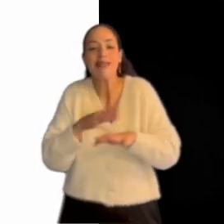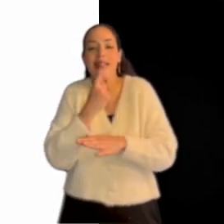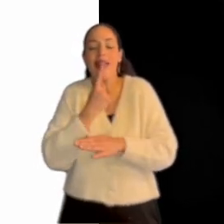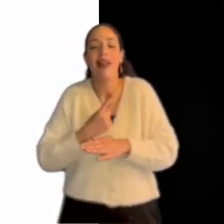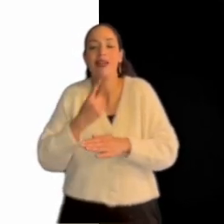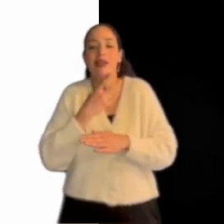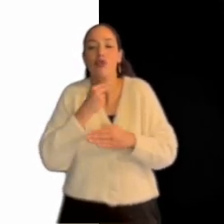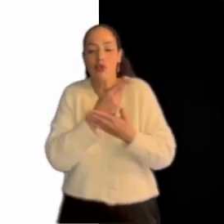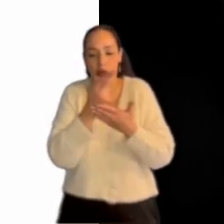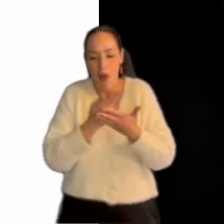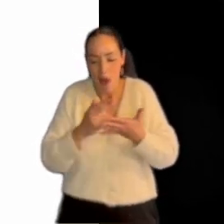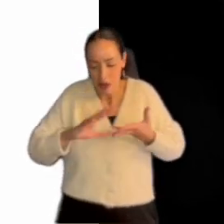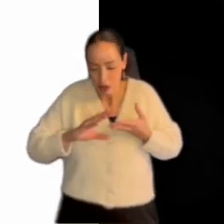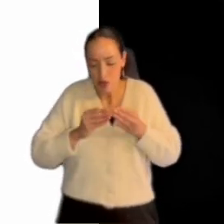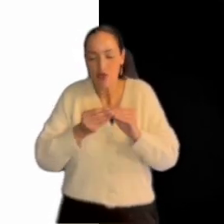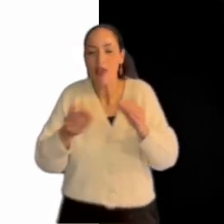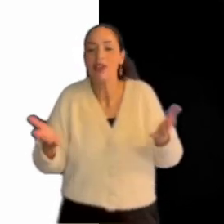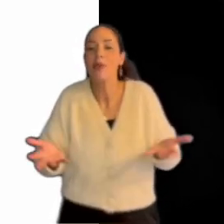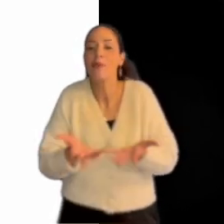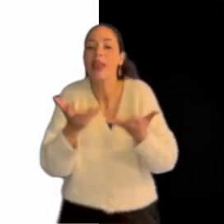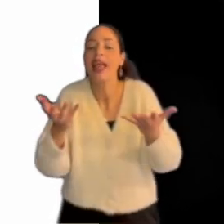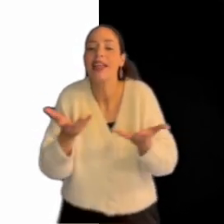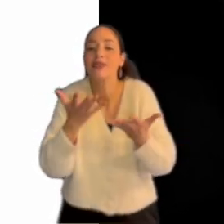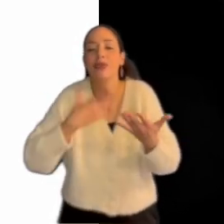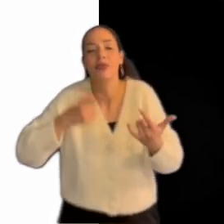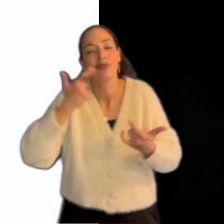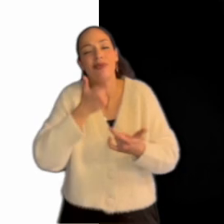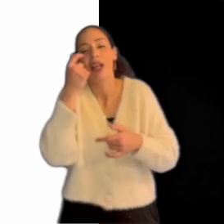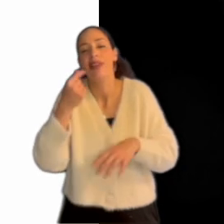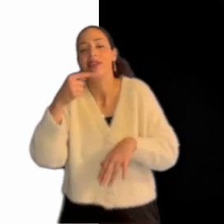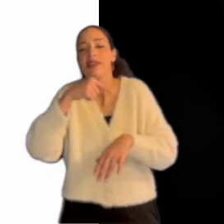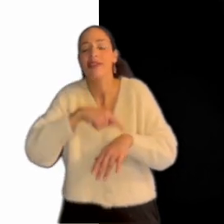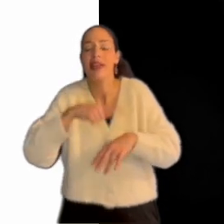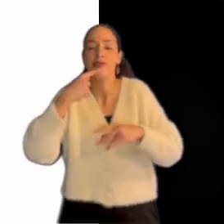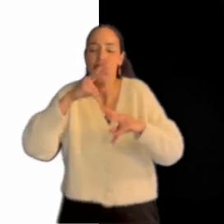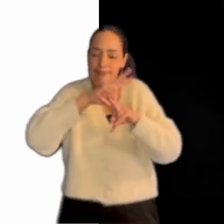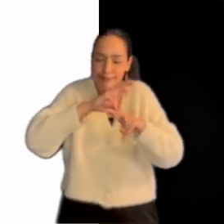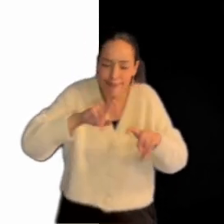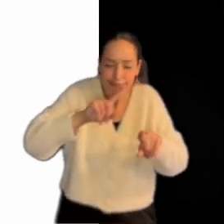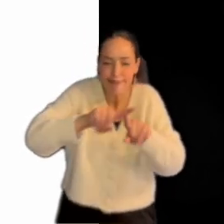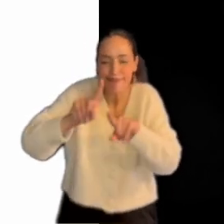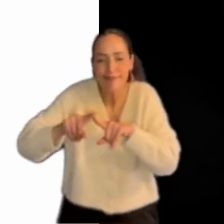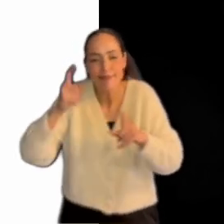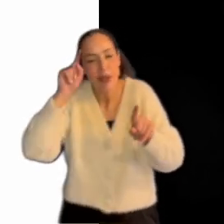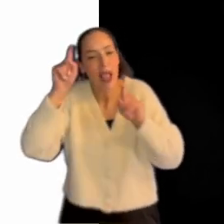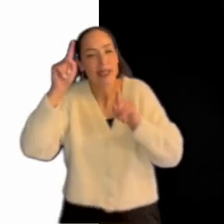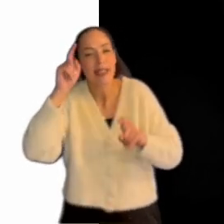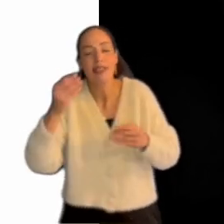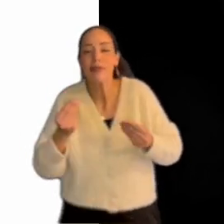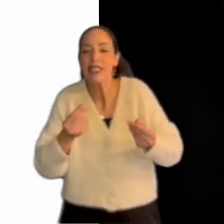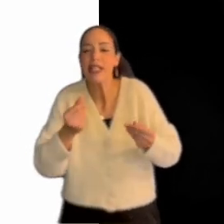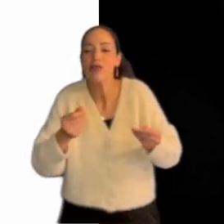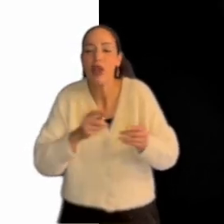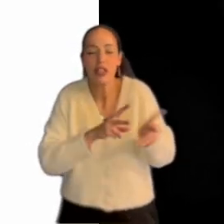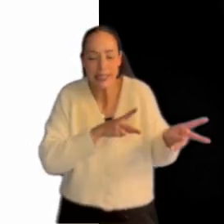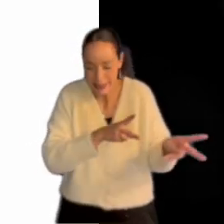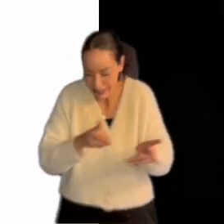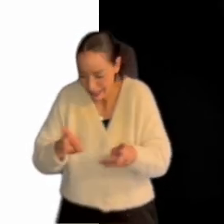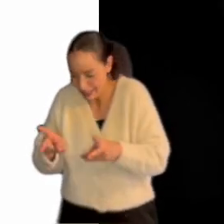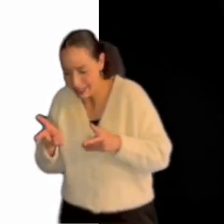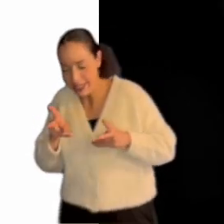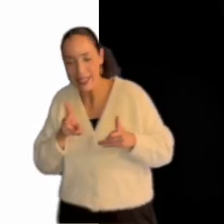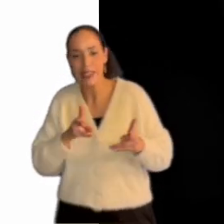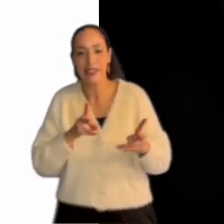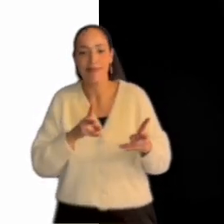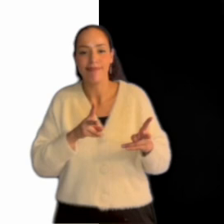to experiment with different ideas, materials and techniques, to abandon ourselves to our imaginations so that we can reclaim that hidden treasure